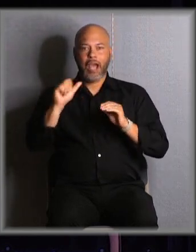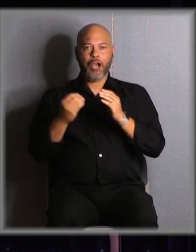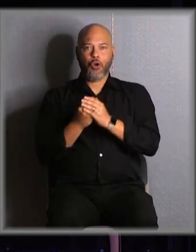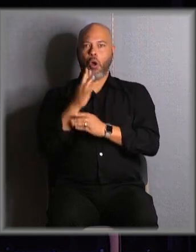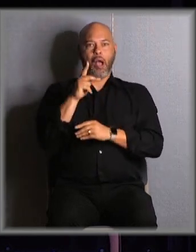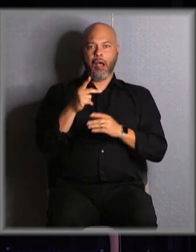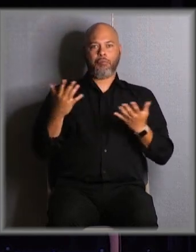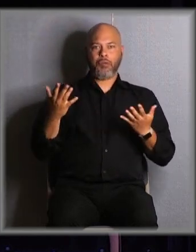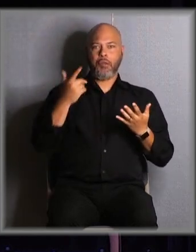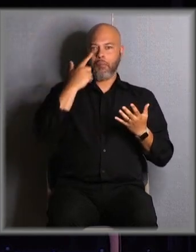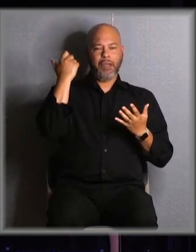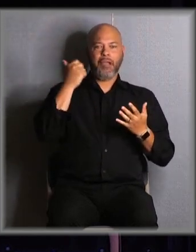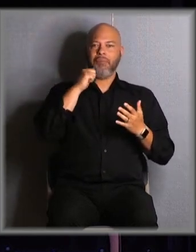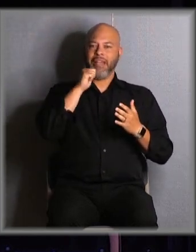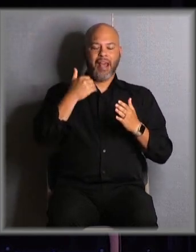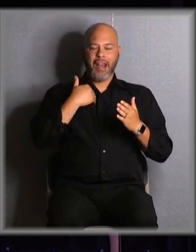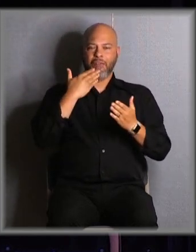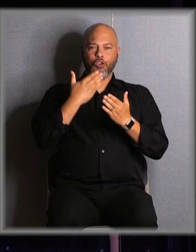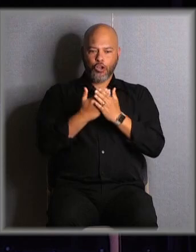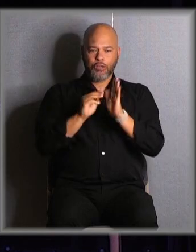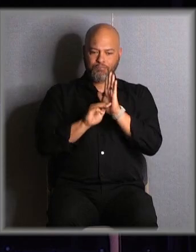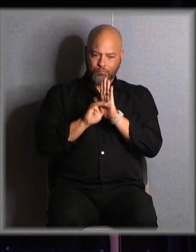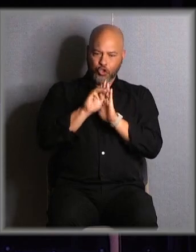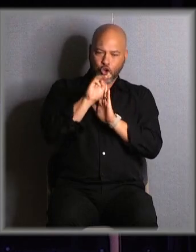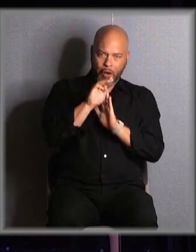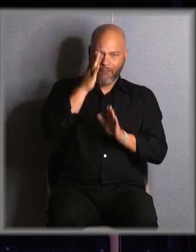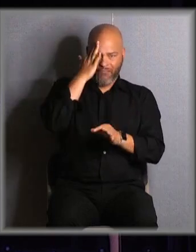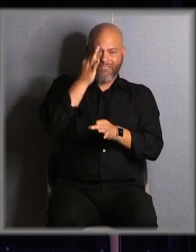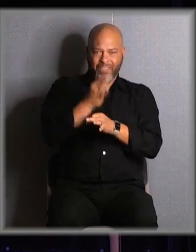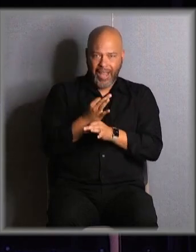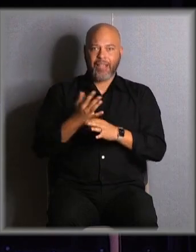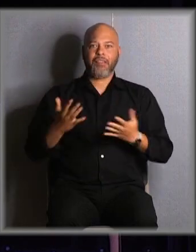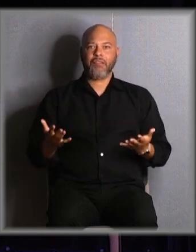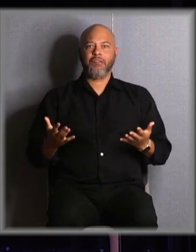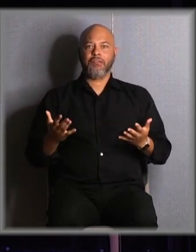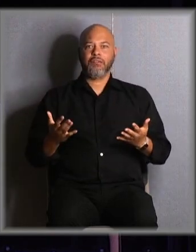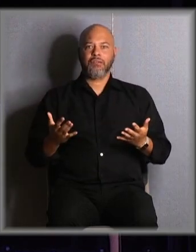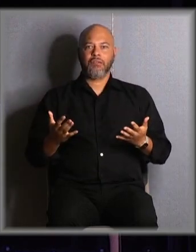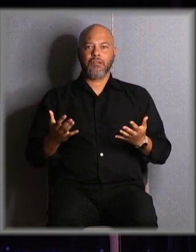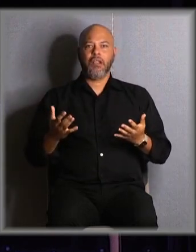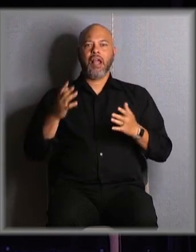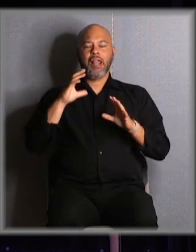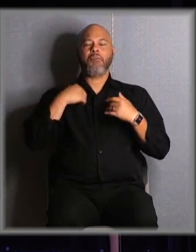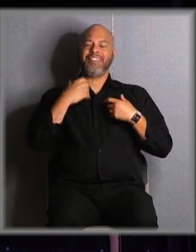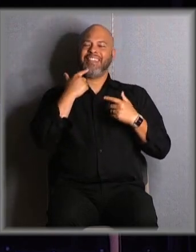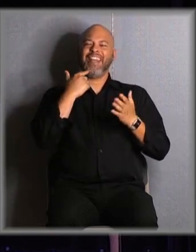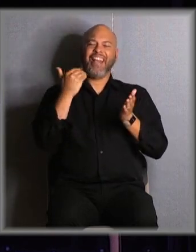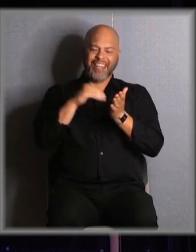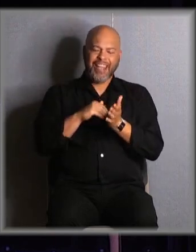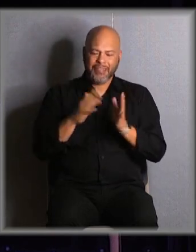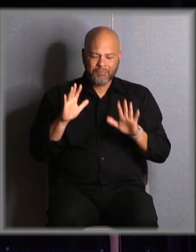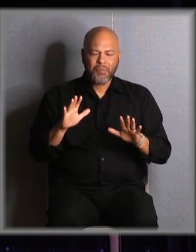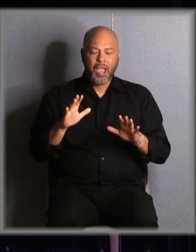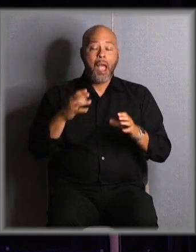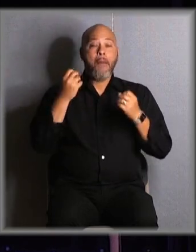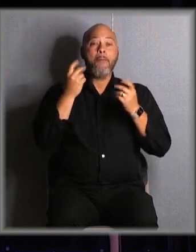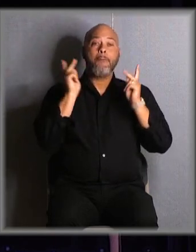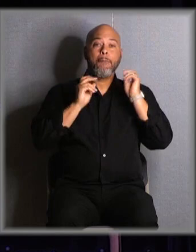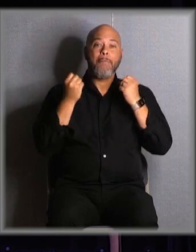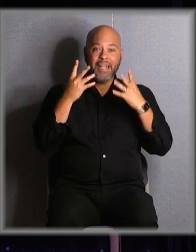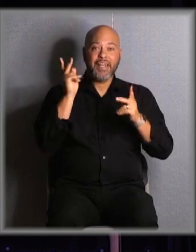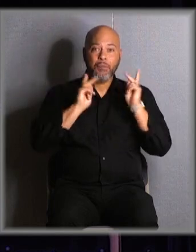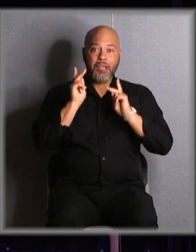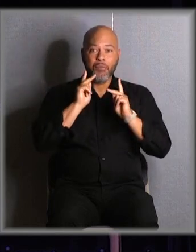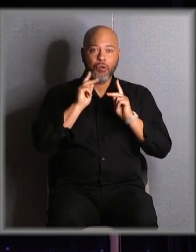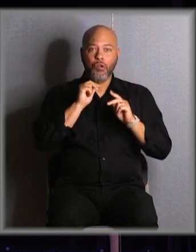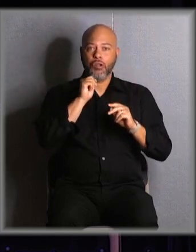they fail to develop in their faith. Let me slow my roll. Let me say that again. Many fail to